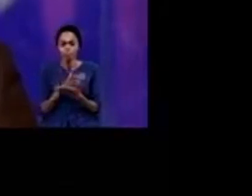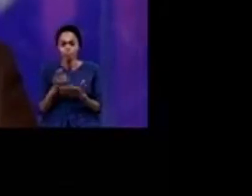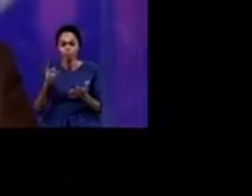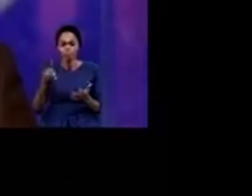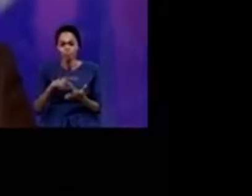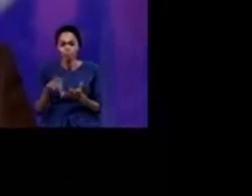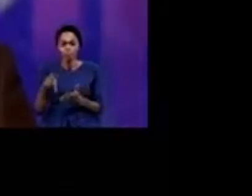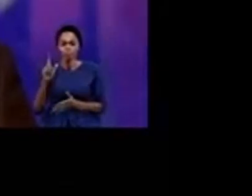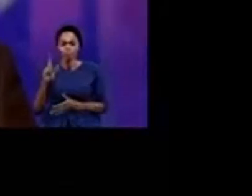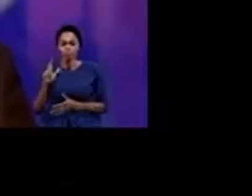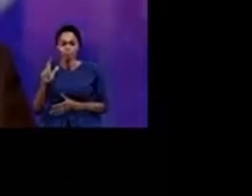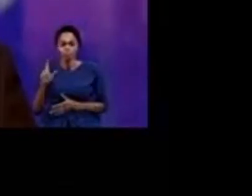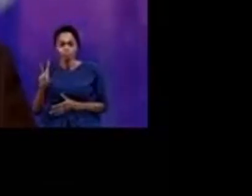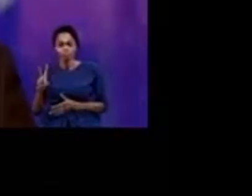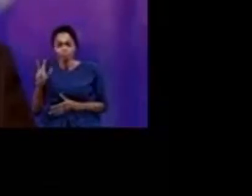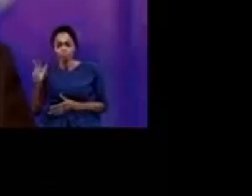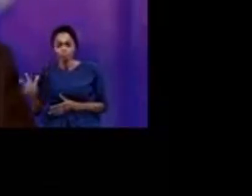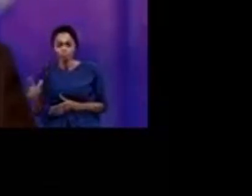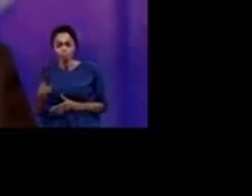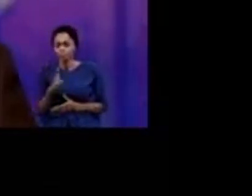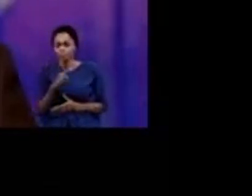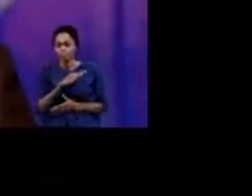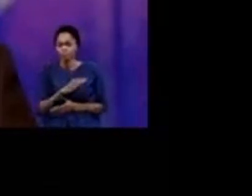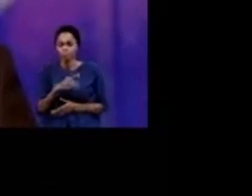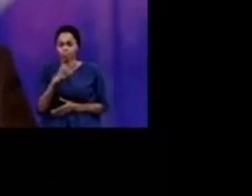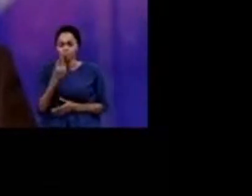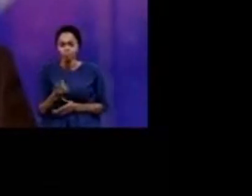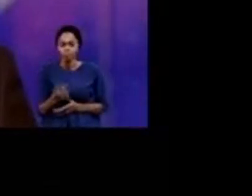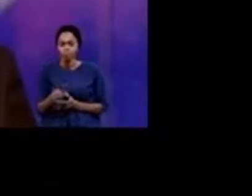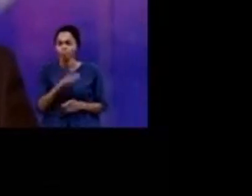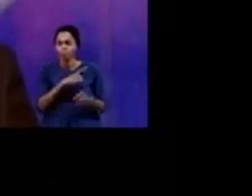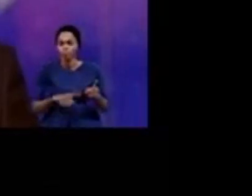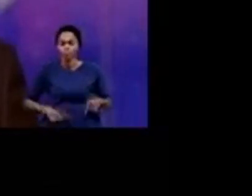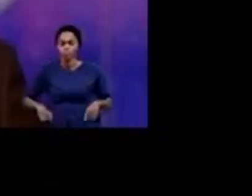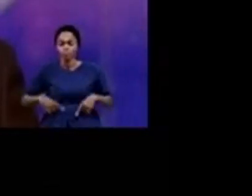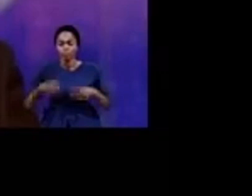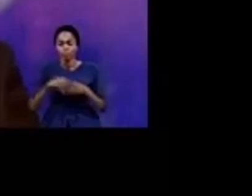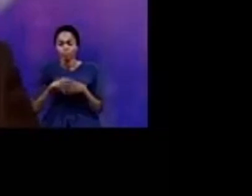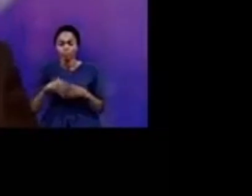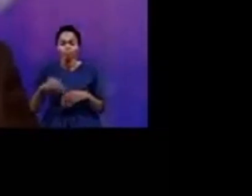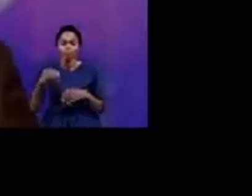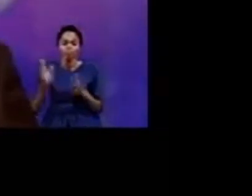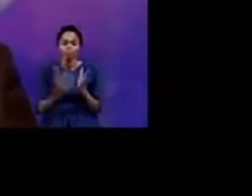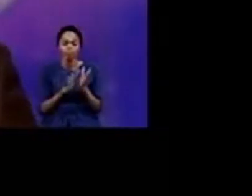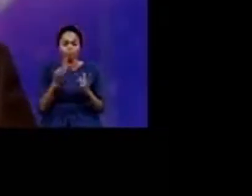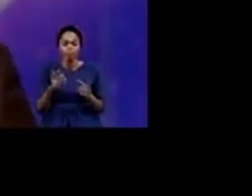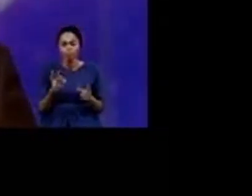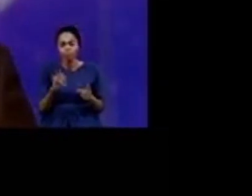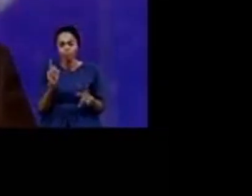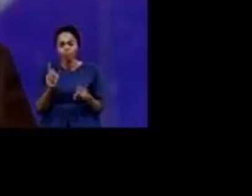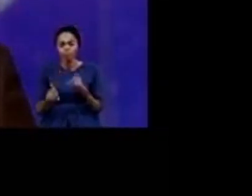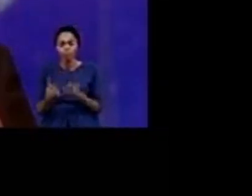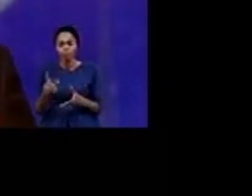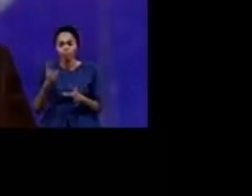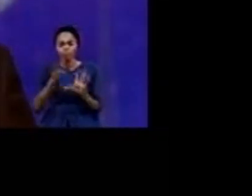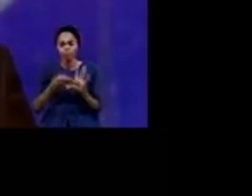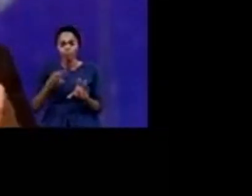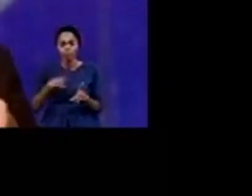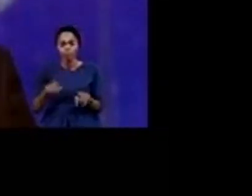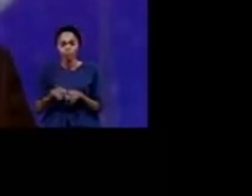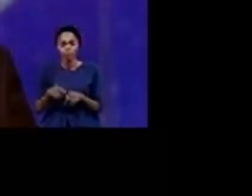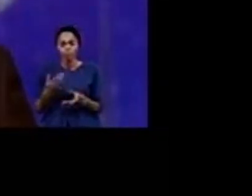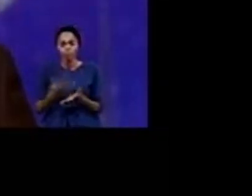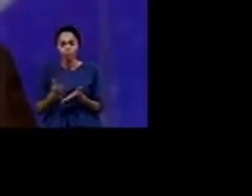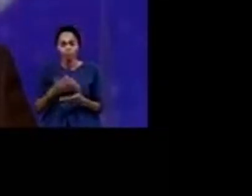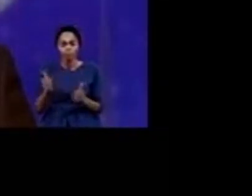proclaims, God does indeed inhabit the praises of his people. So join me as we sing for joy and welcome